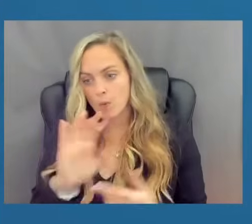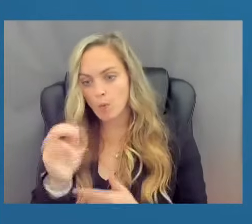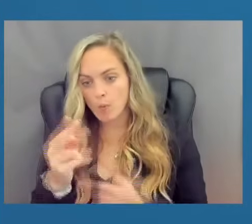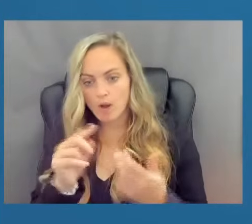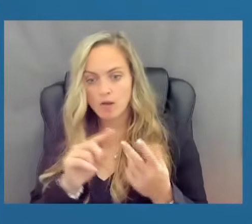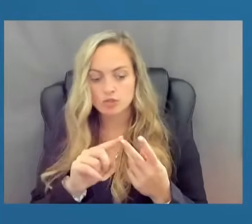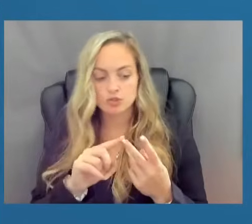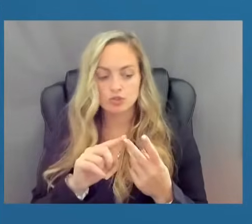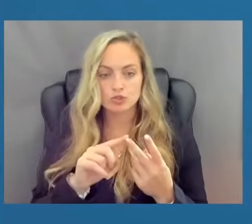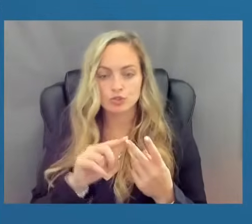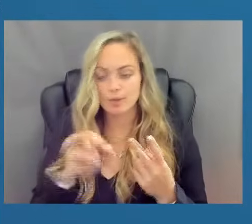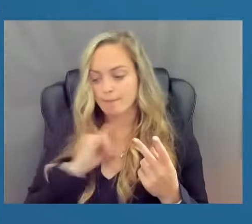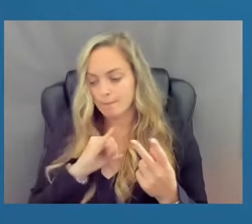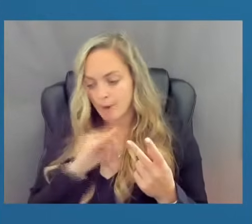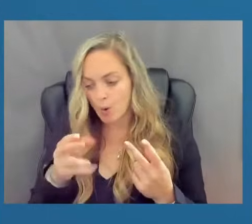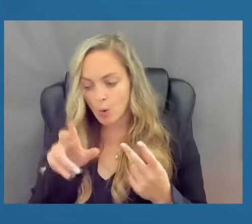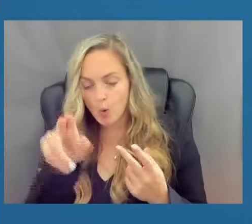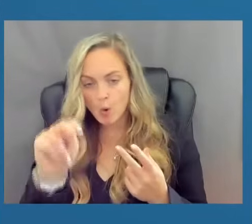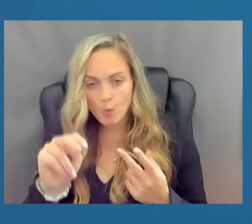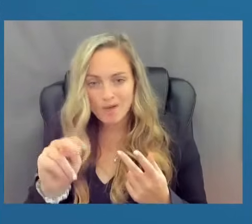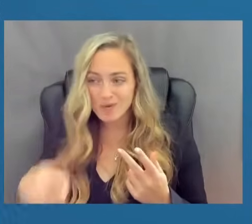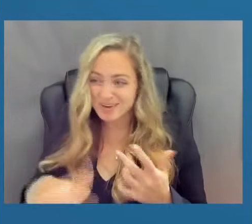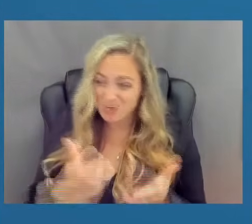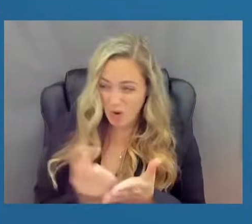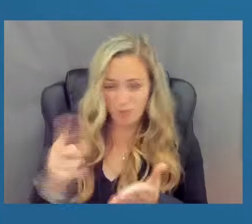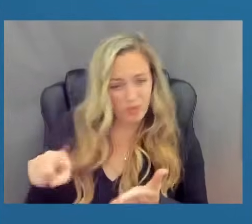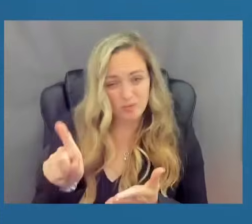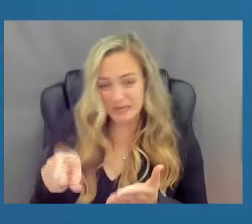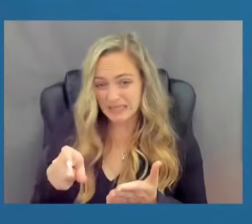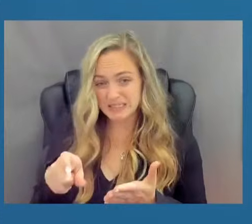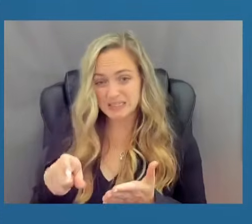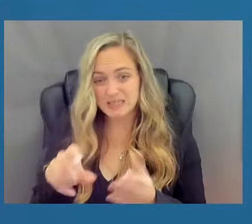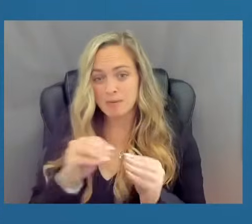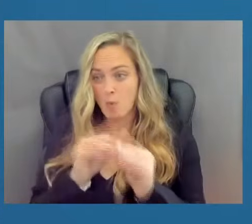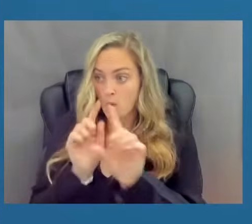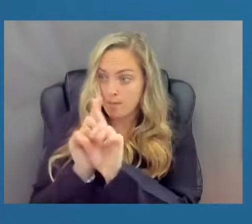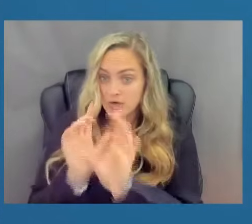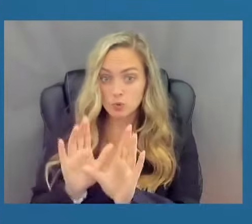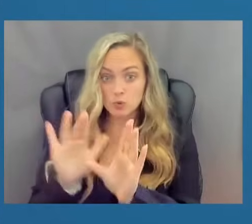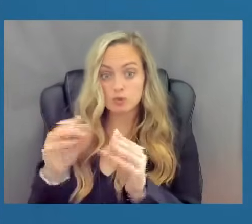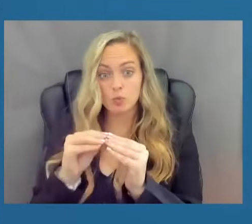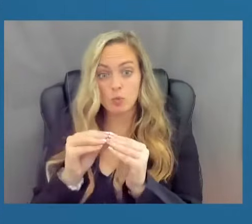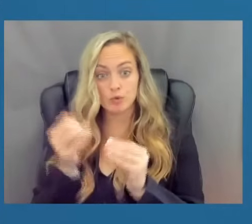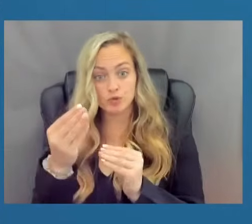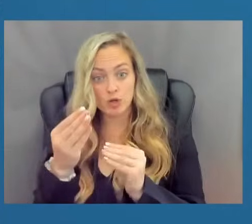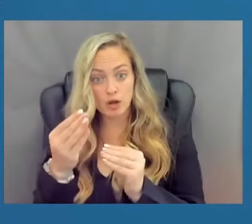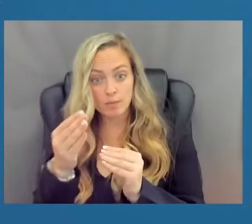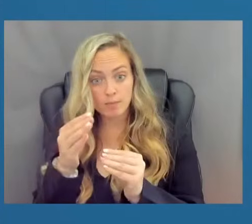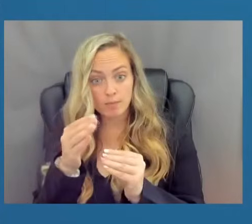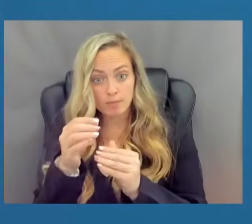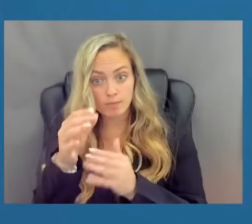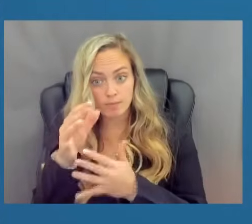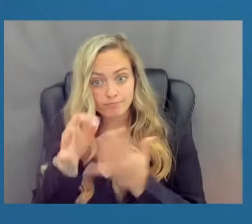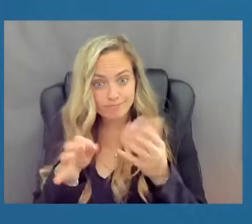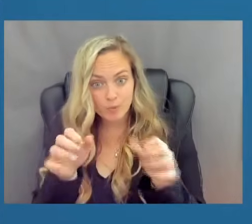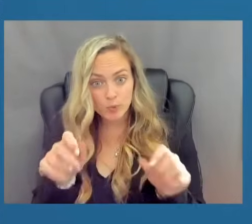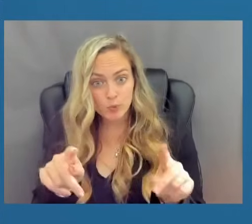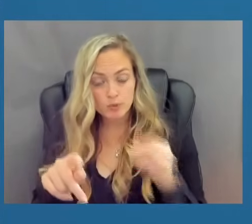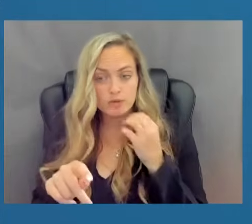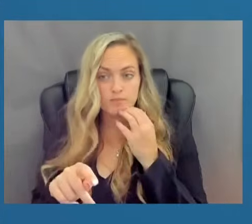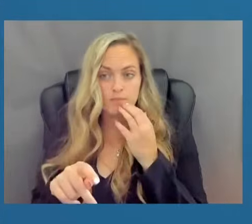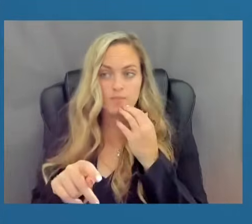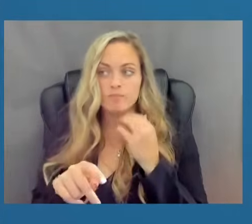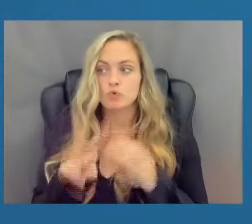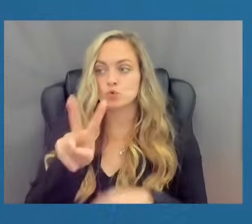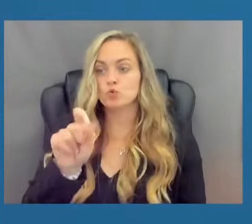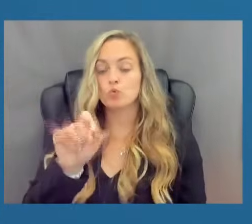Owens said, we got to help these teenagers. Number one, more mentors, more job opportunities, more alternatives. And so we delivered